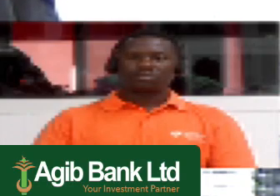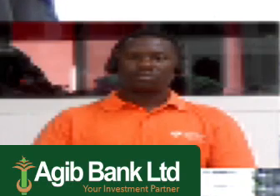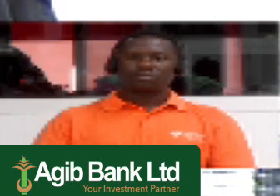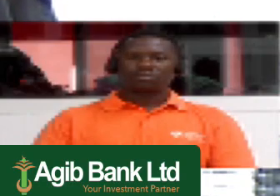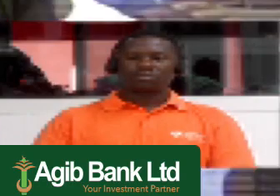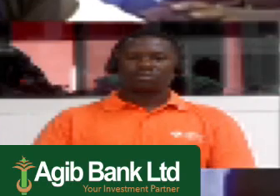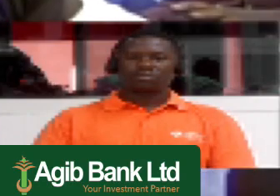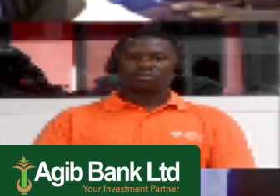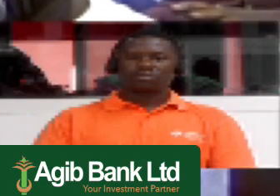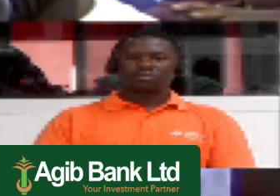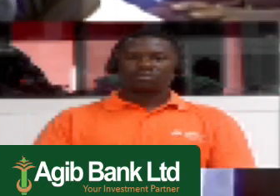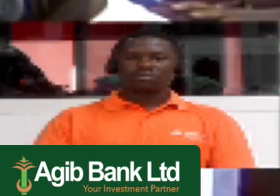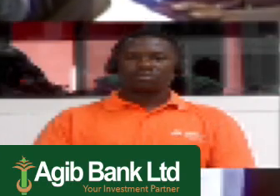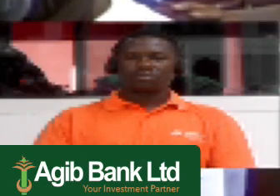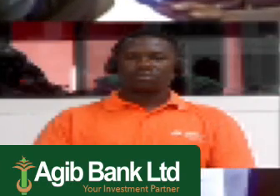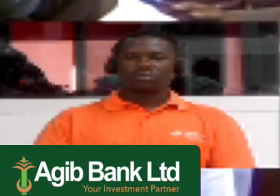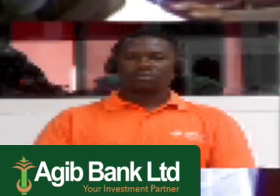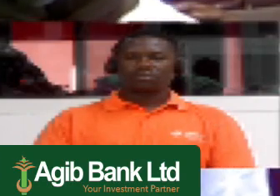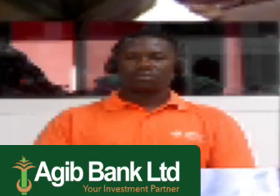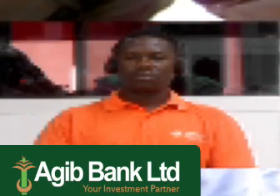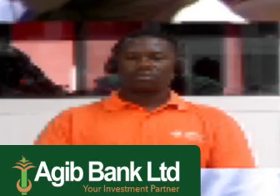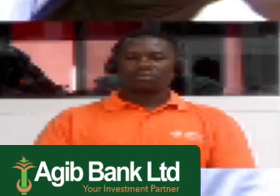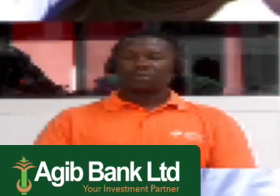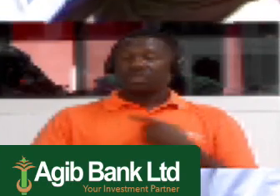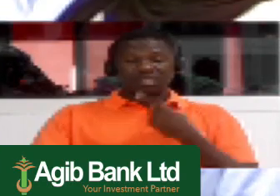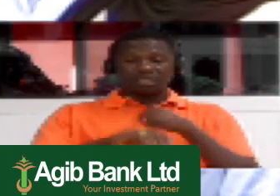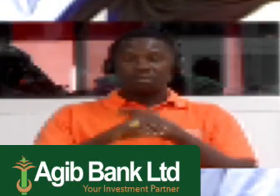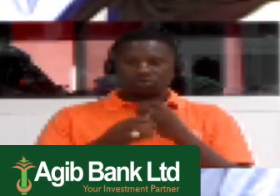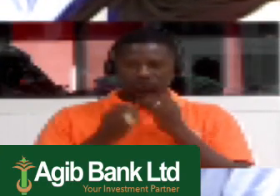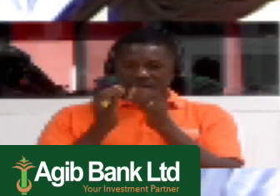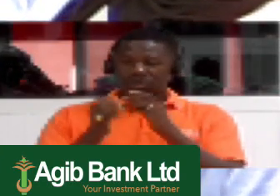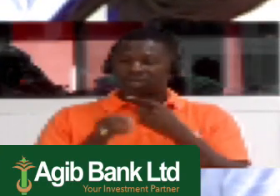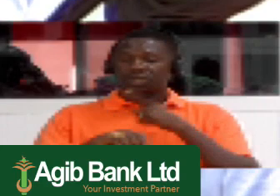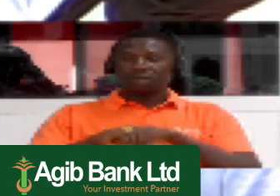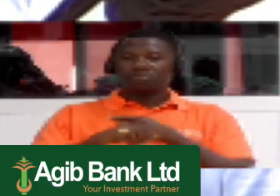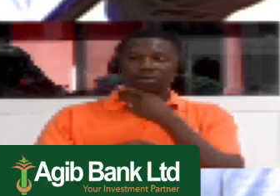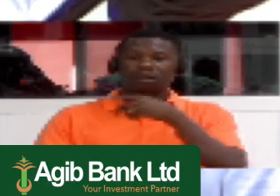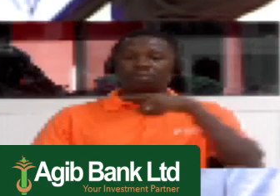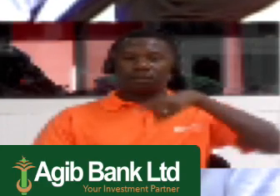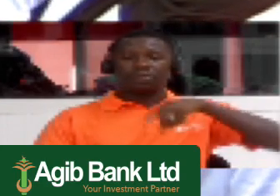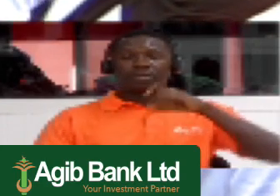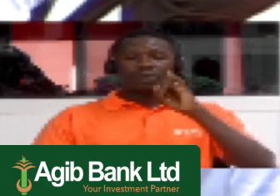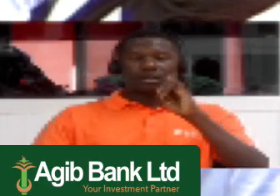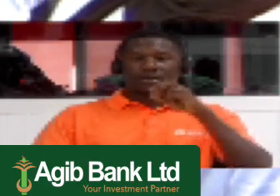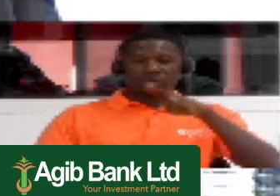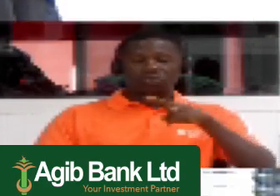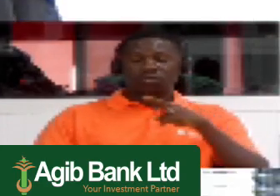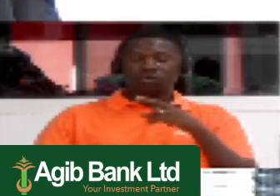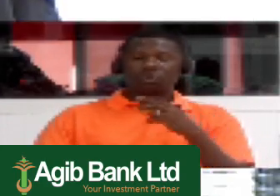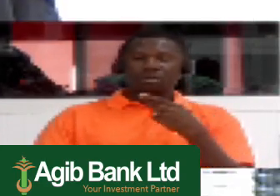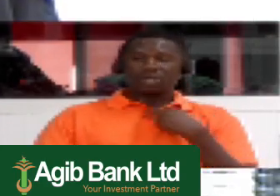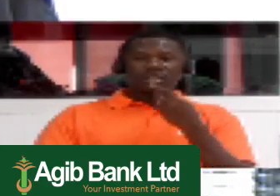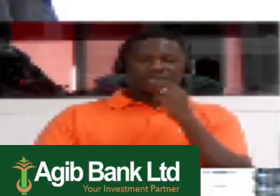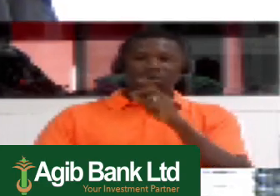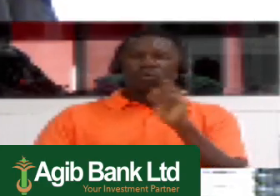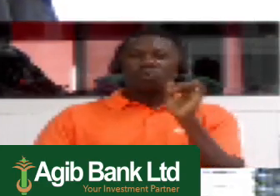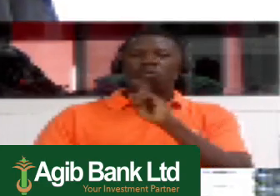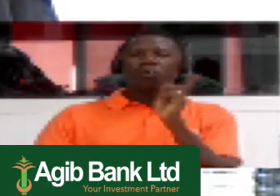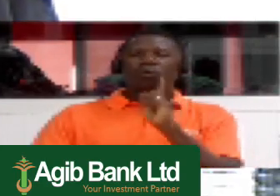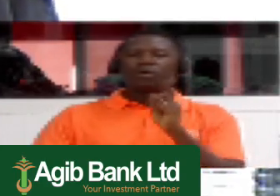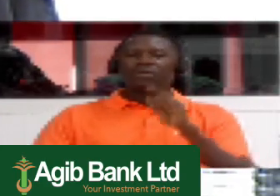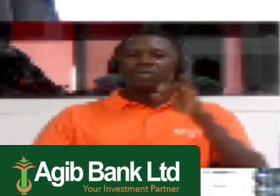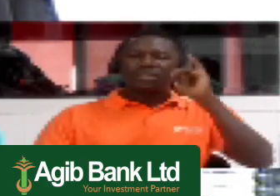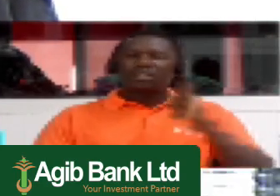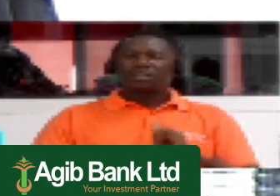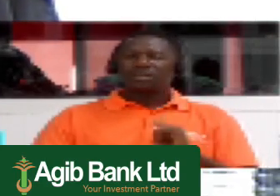The incident that you mentioned whilst you were at the PIU, can you tell us when that was? What year was it? Ako wo ko men keta